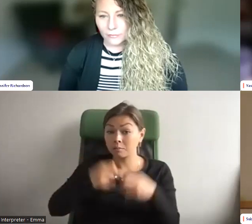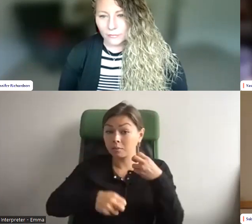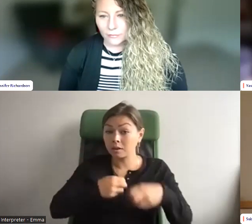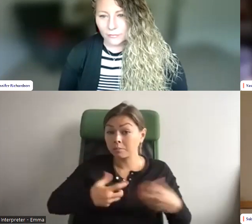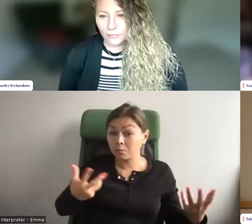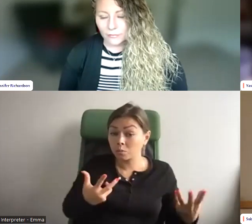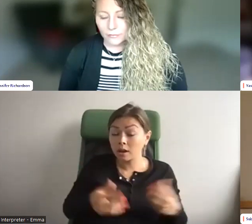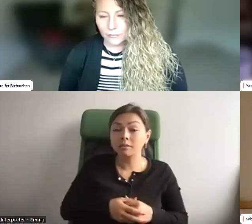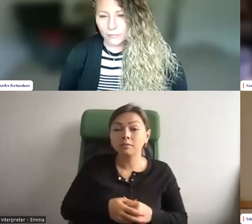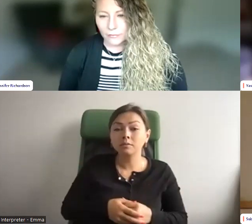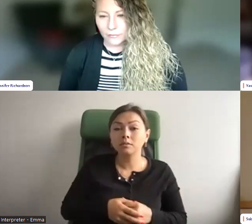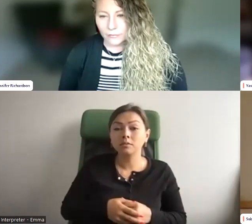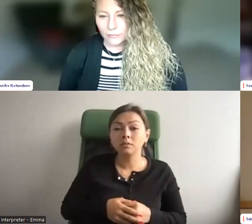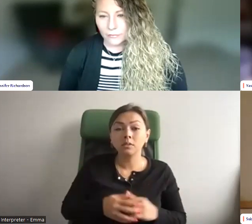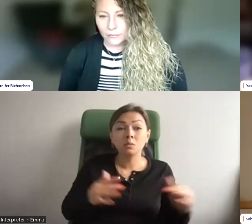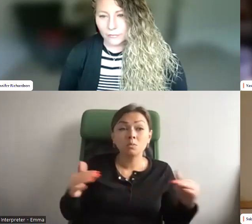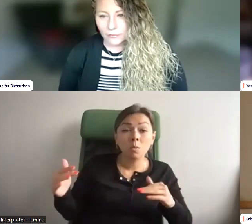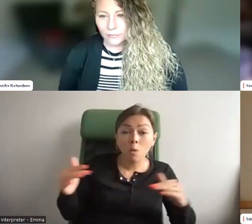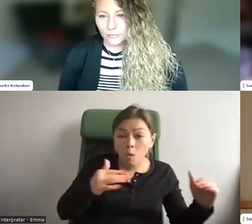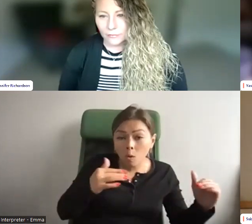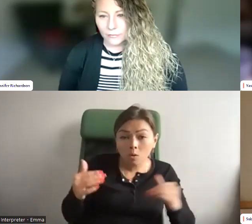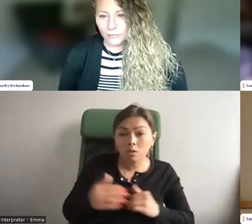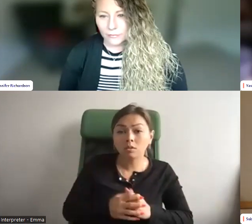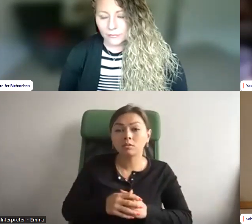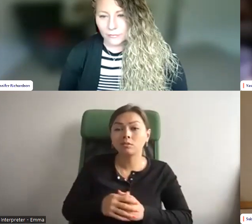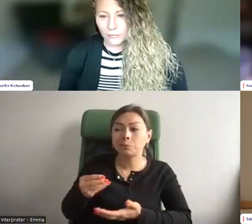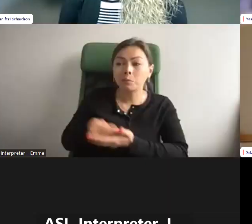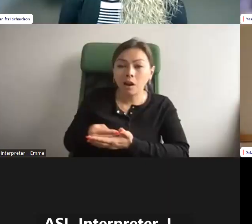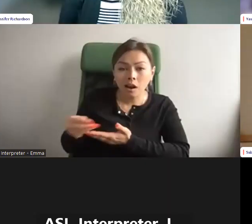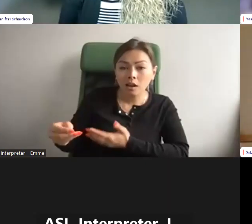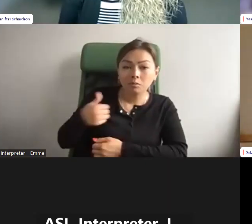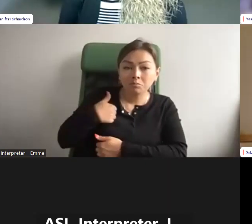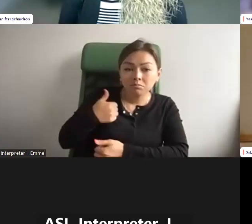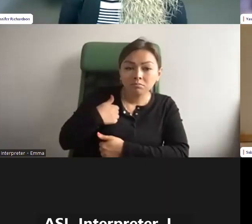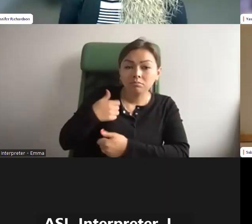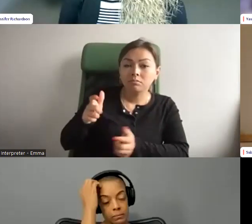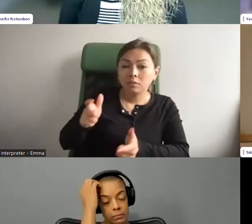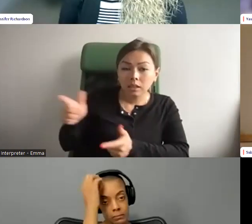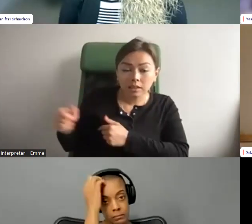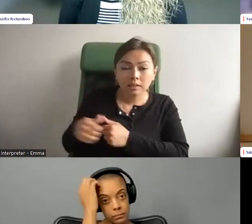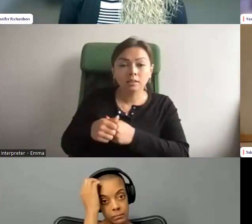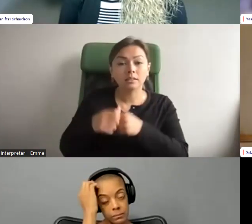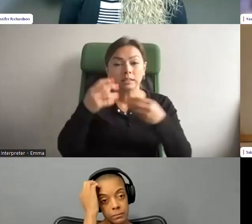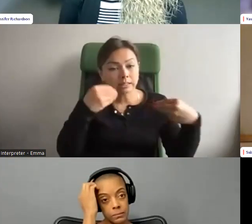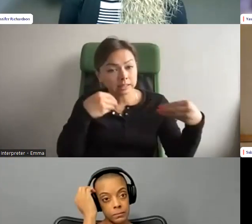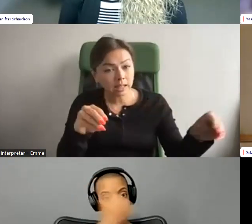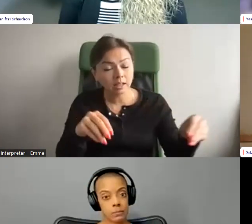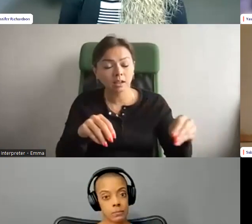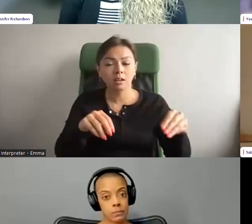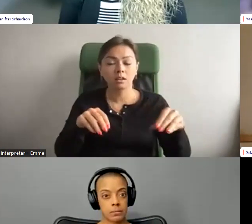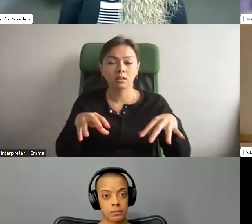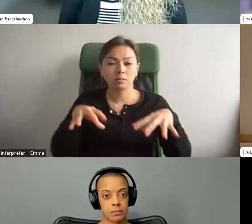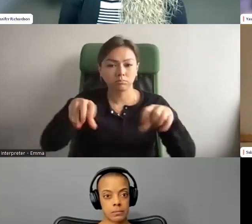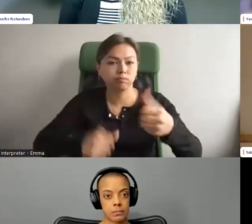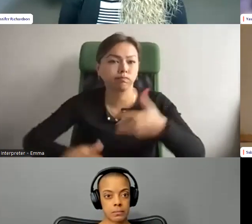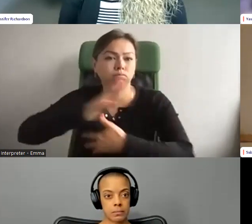and the buying of arms and the selling of arms take up so much space that the impact of